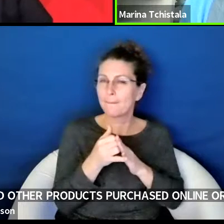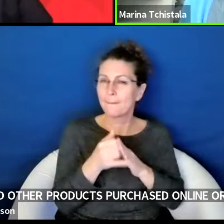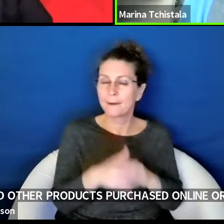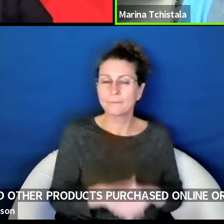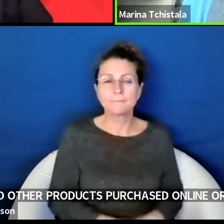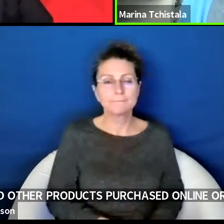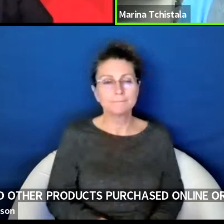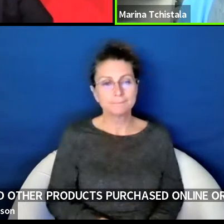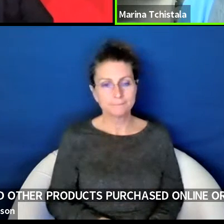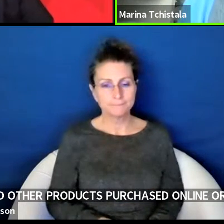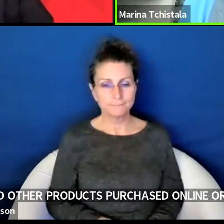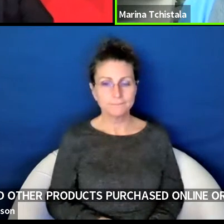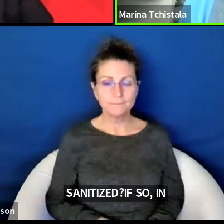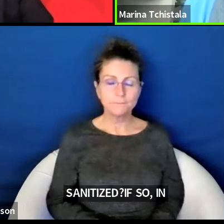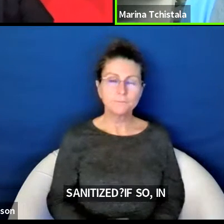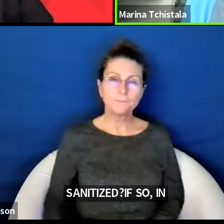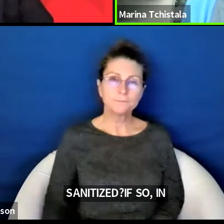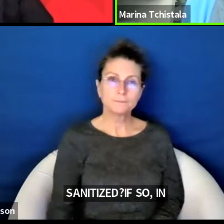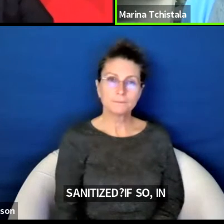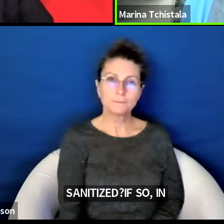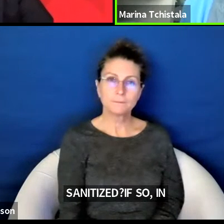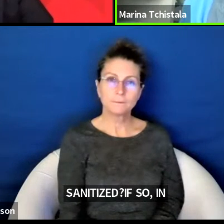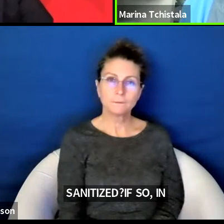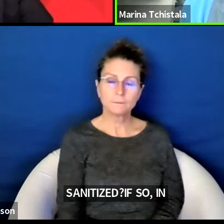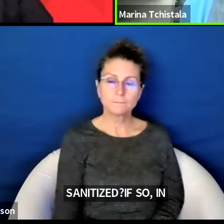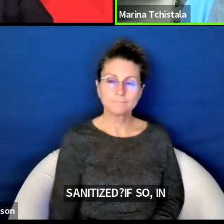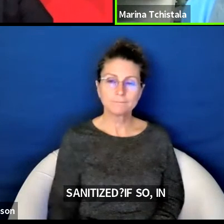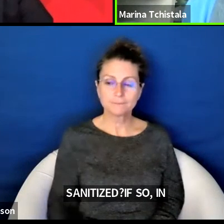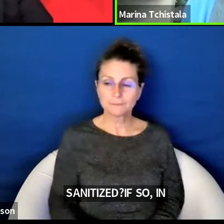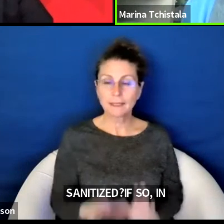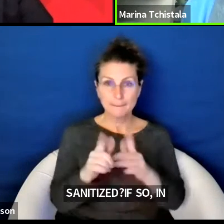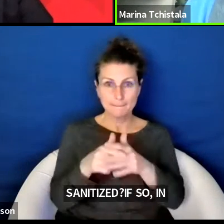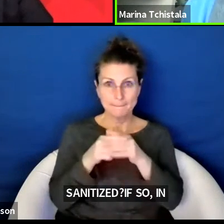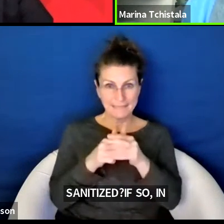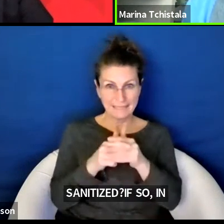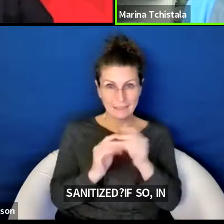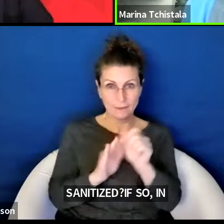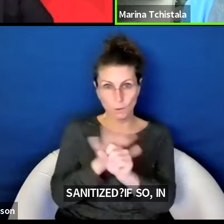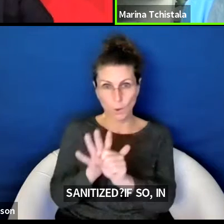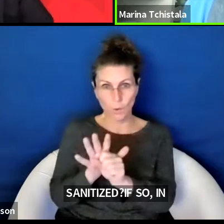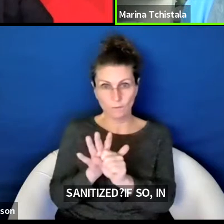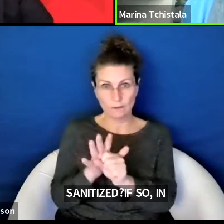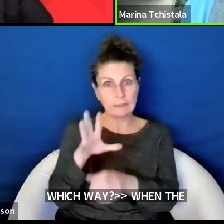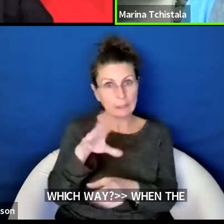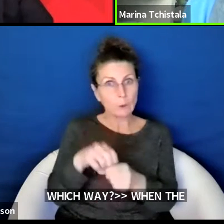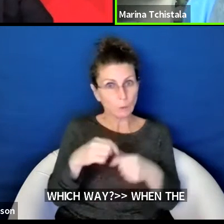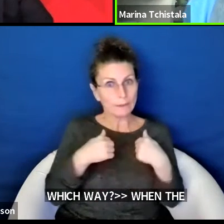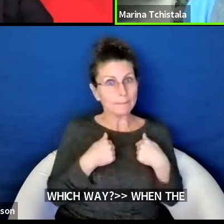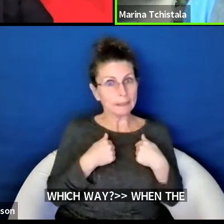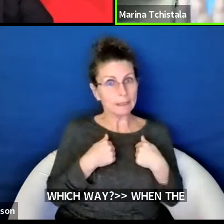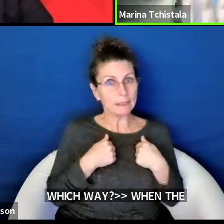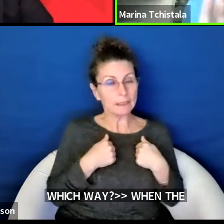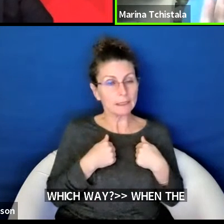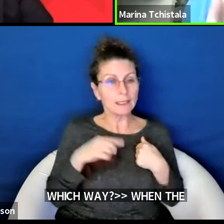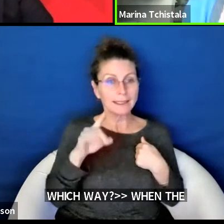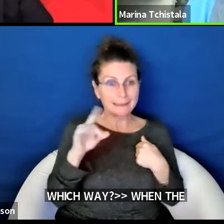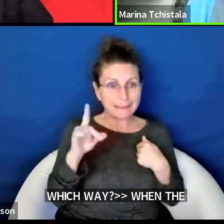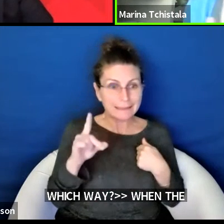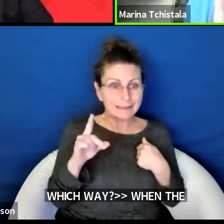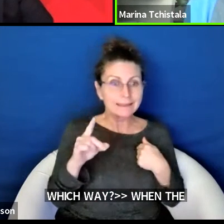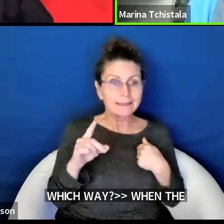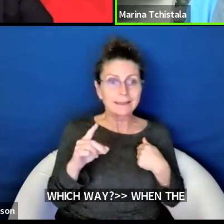When the COVID started, we, and personally myself, I've been using tons